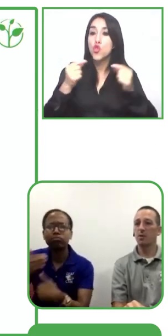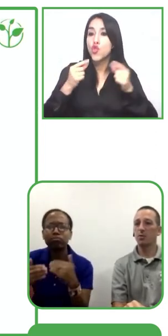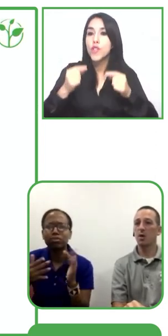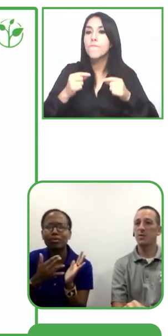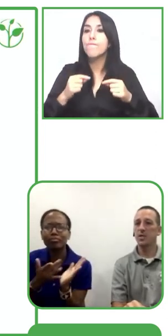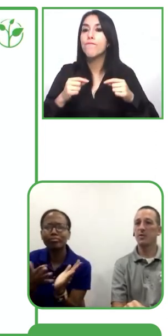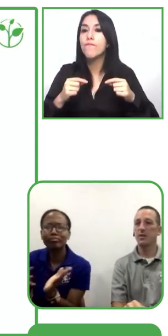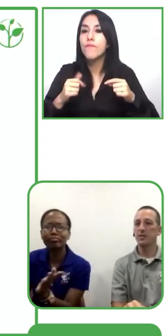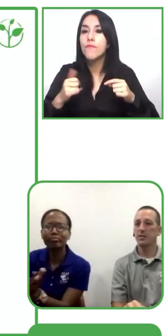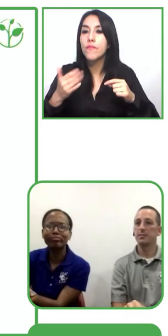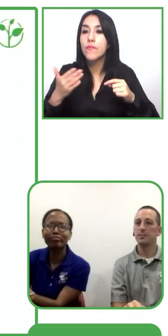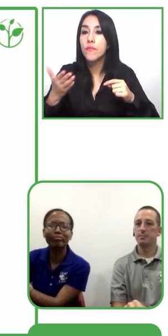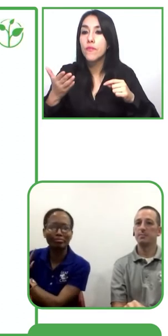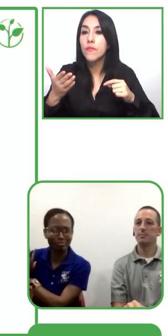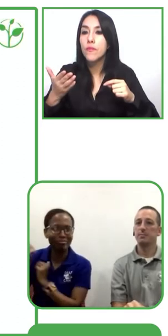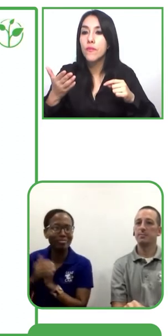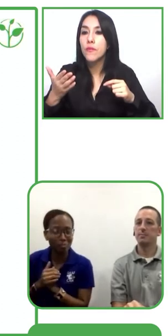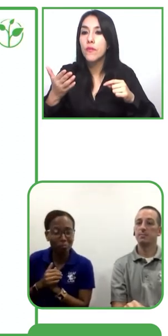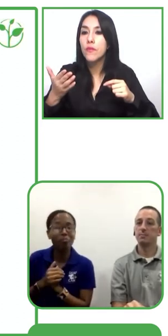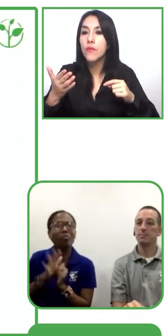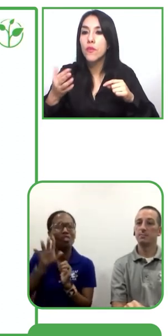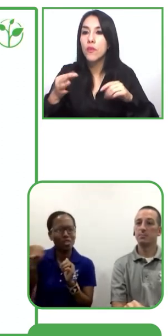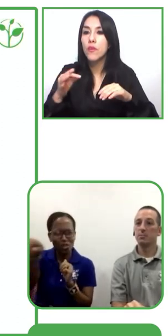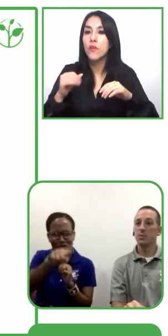process of our own coffee cherry.